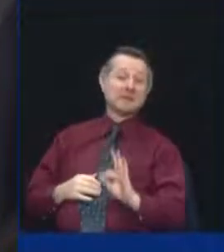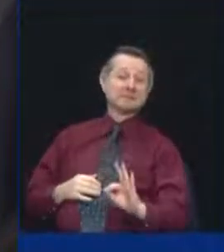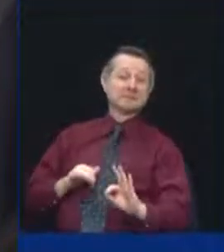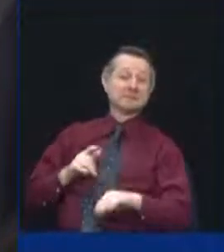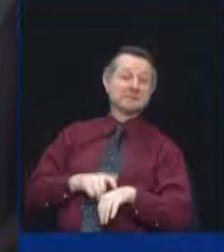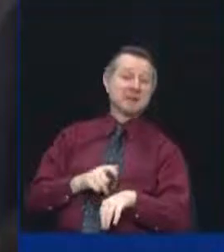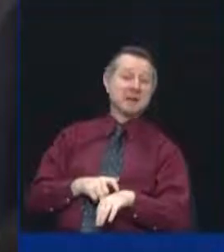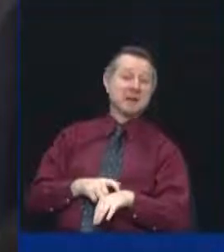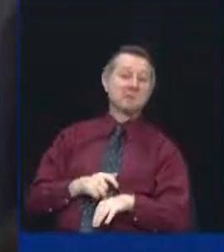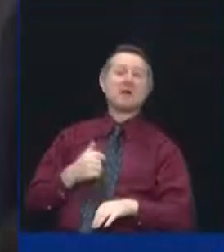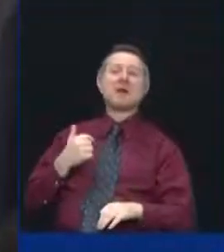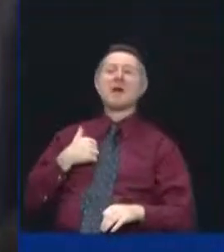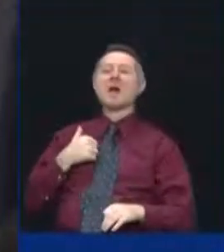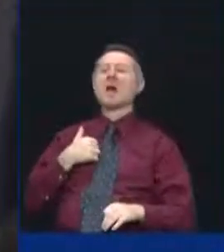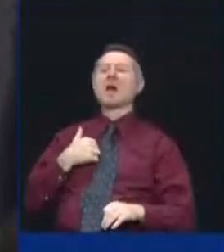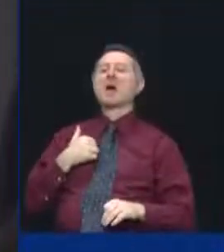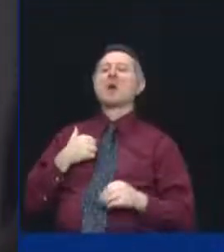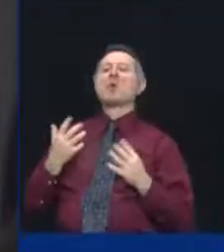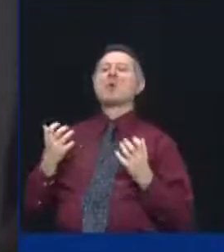against the Yankees.